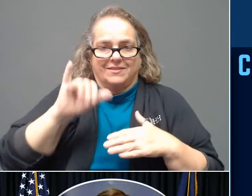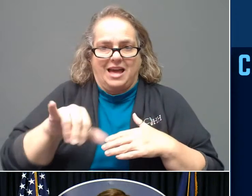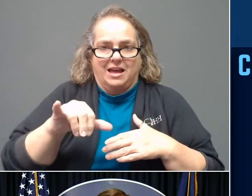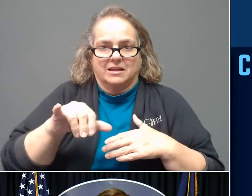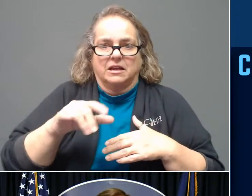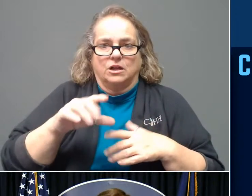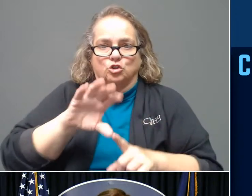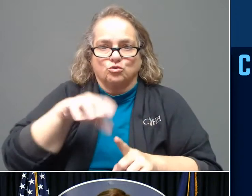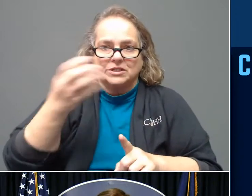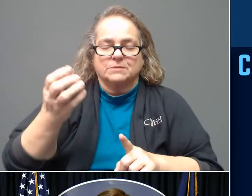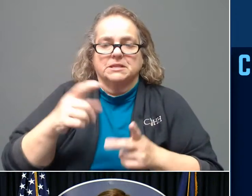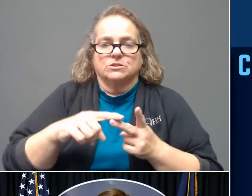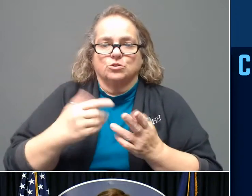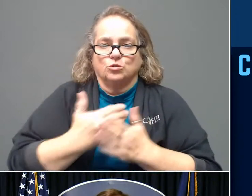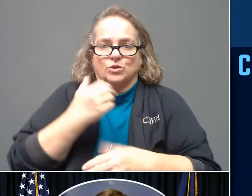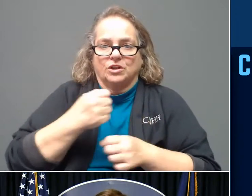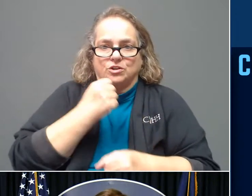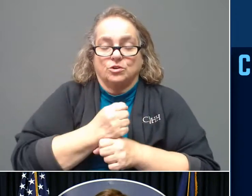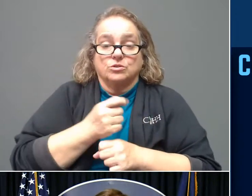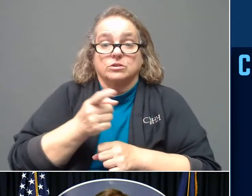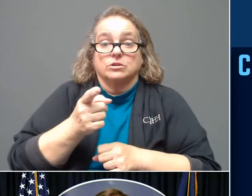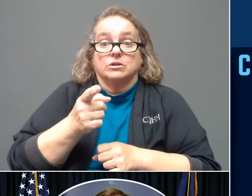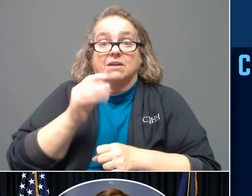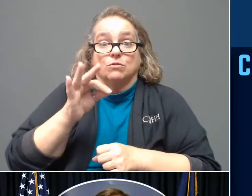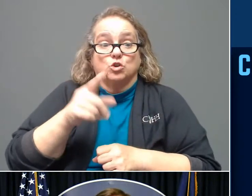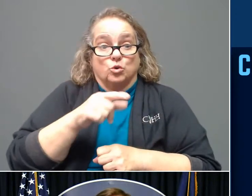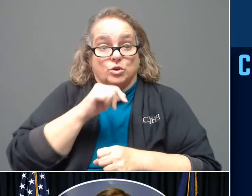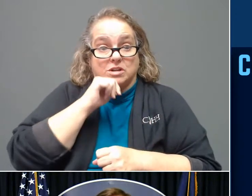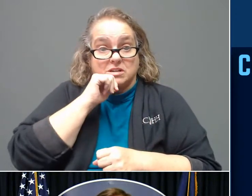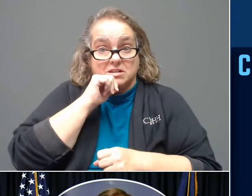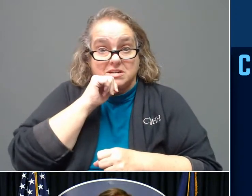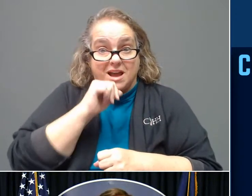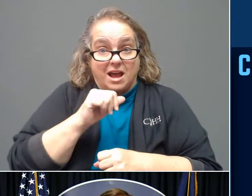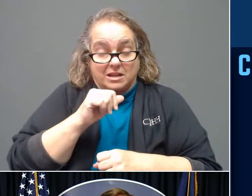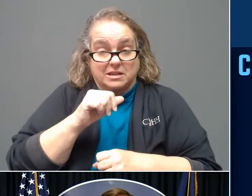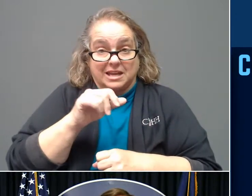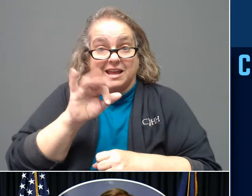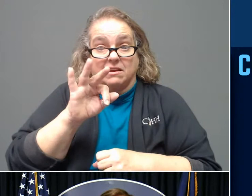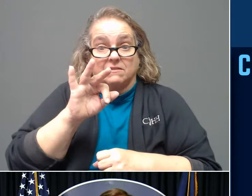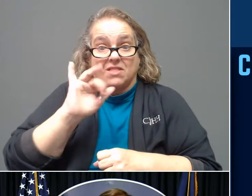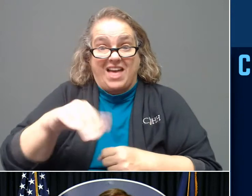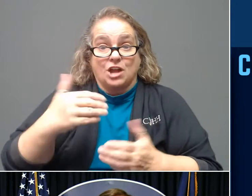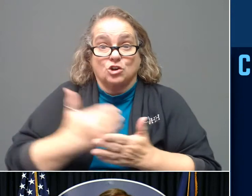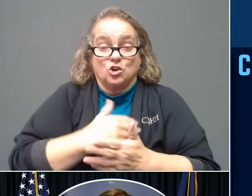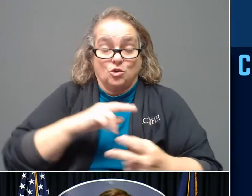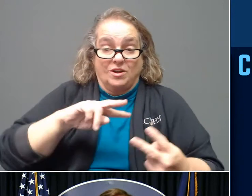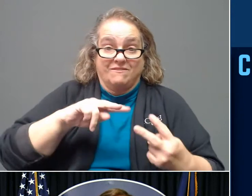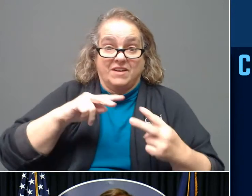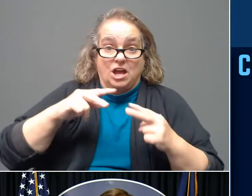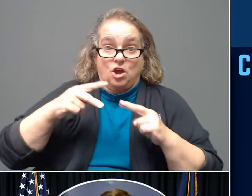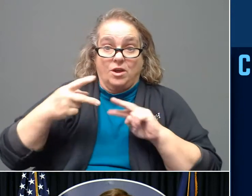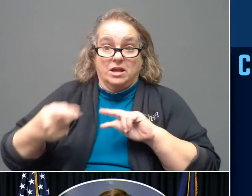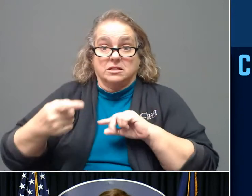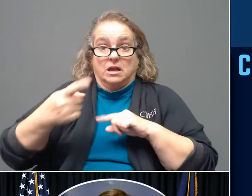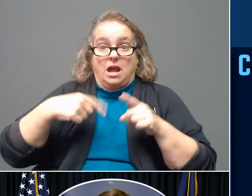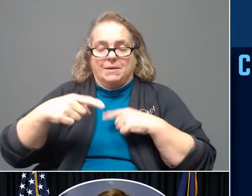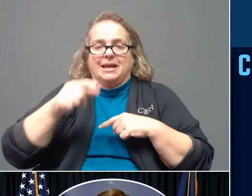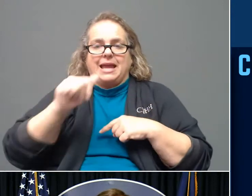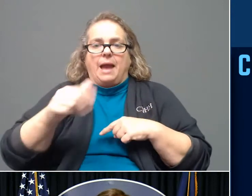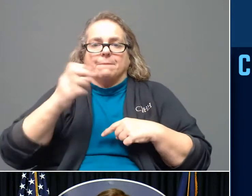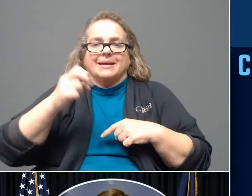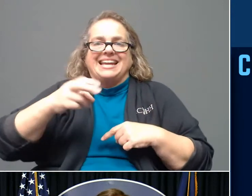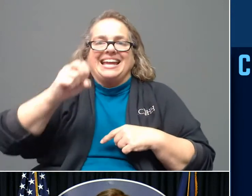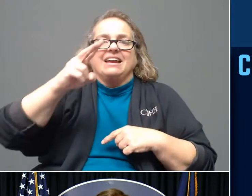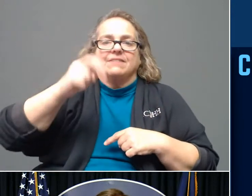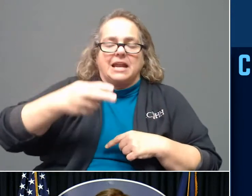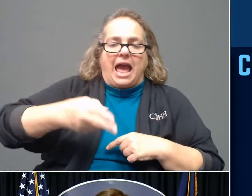even more severe and pronounced. That maybe over the spring, if something like that had happened, then it would get a certain amount larger, but now it